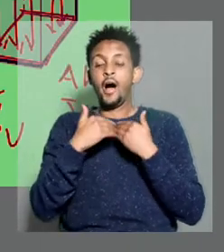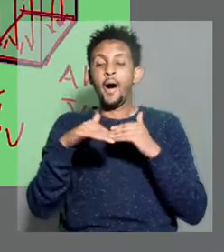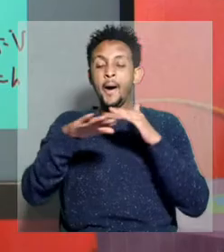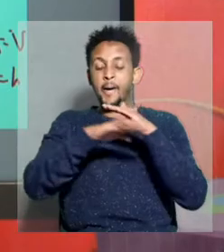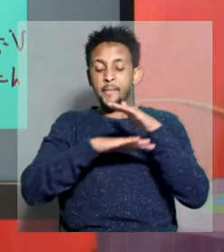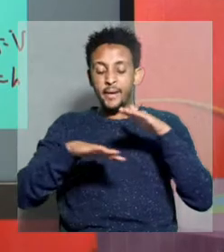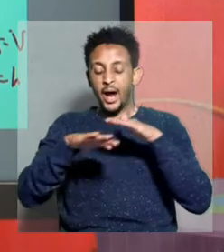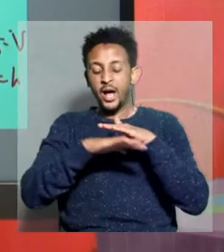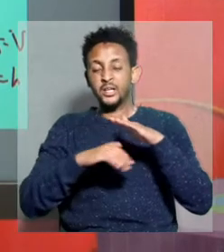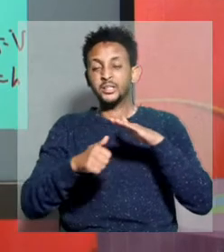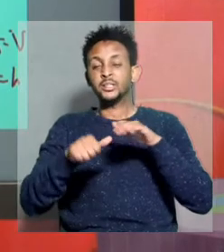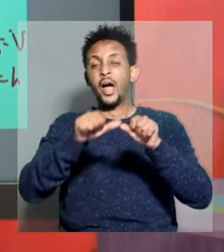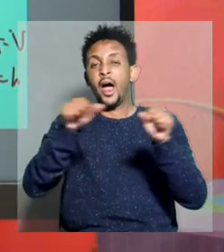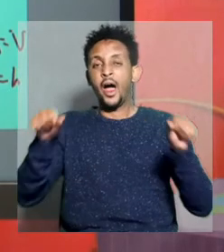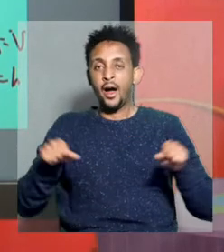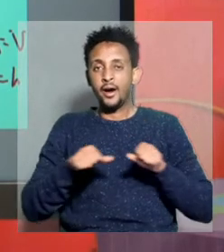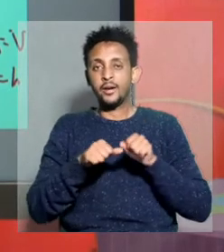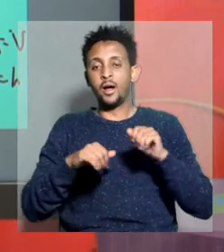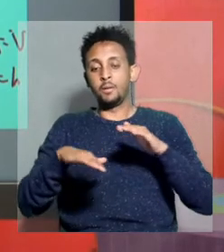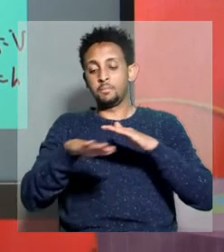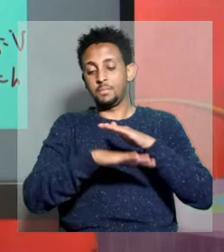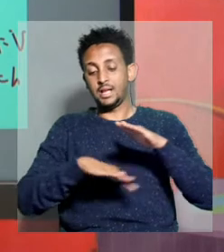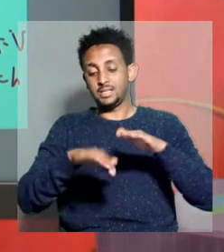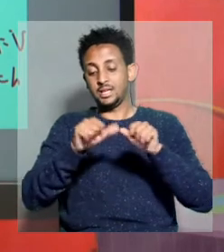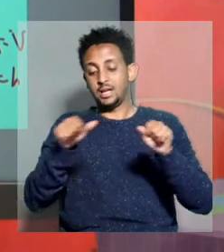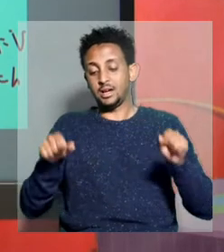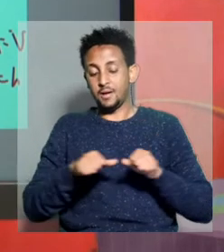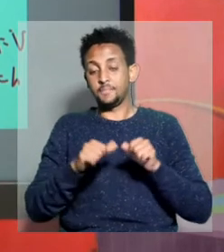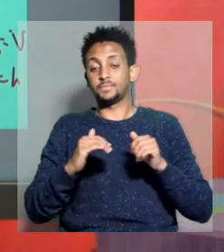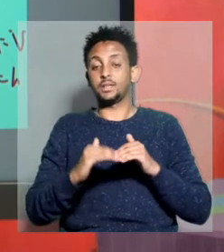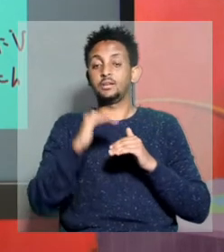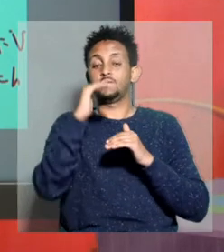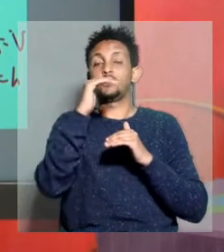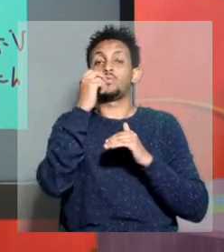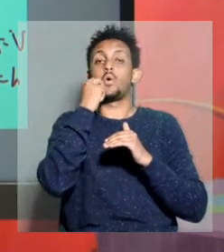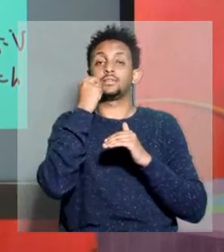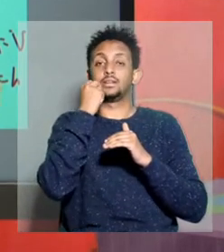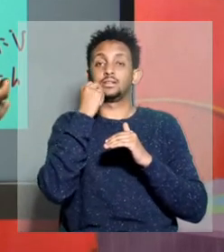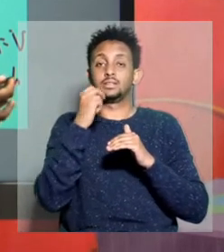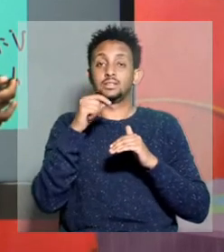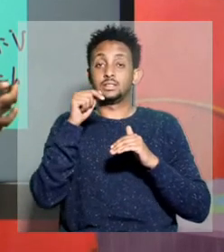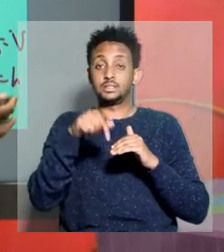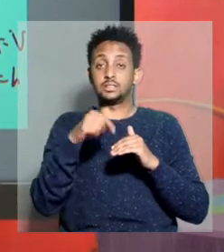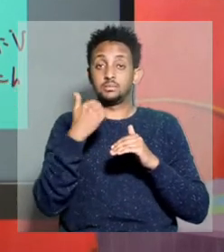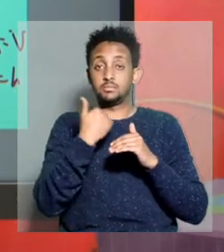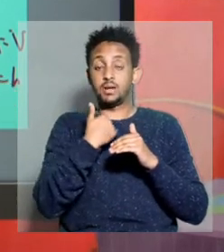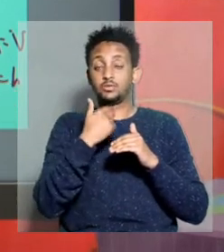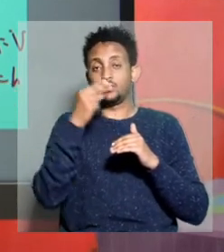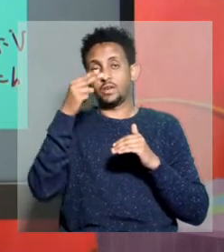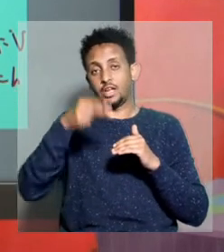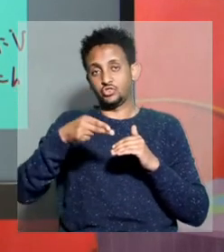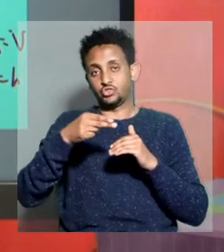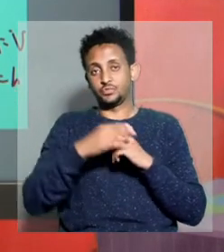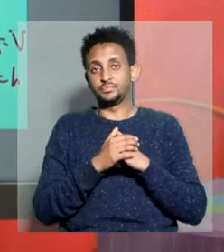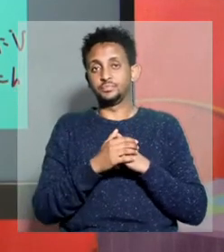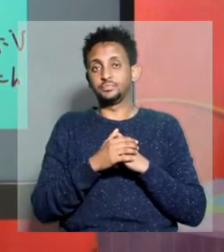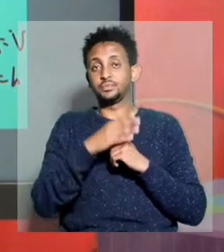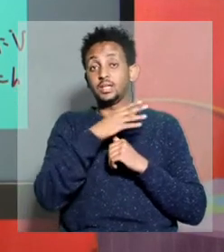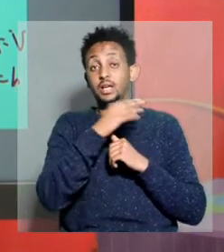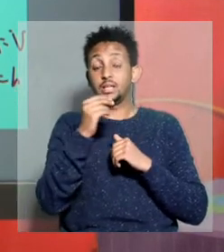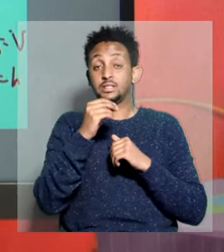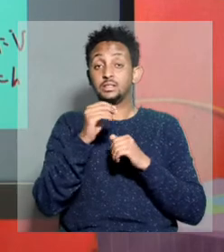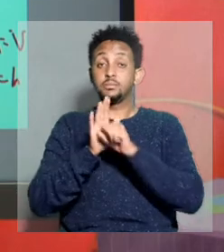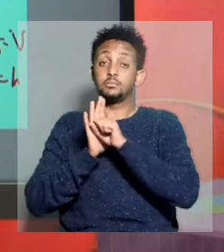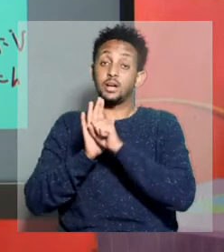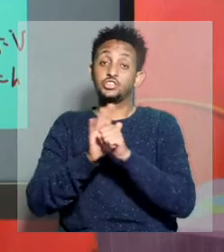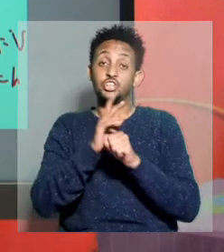area, the height should be from the base area to the level of the water. So in this case, we might use h. And on